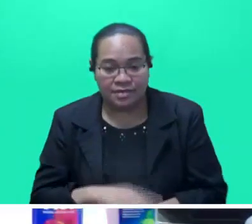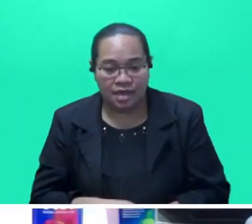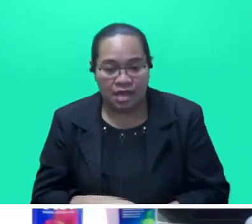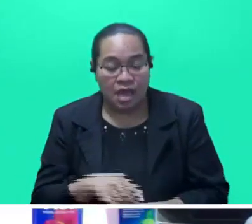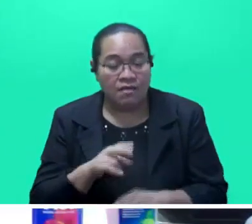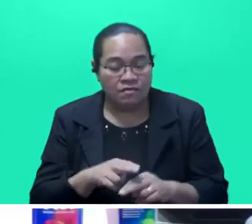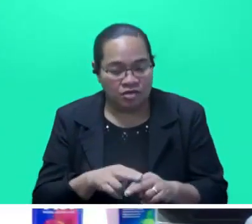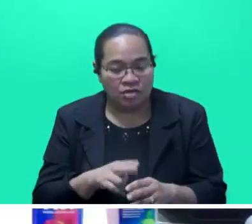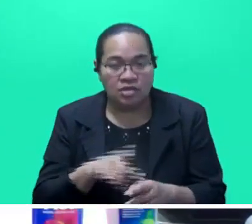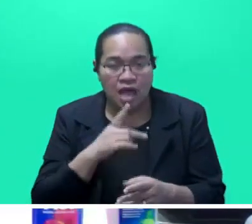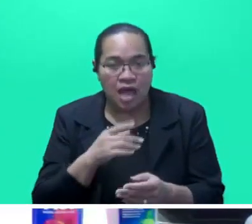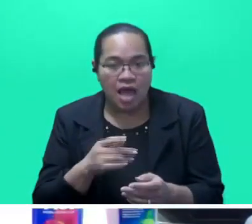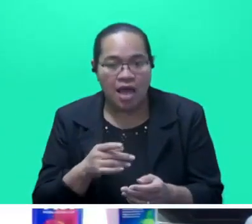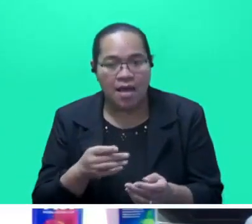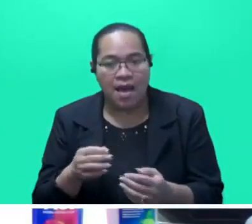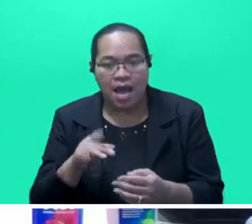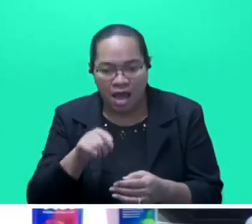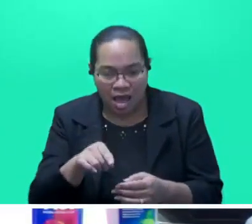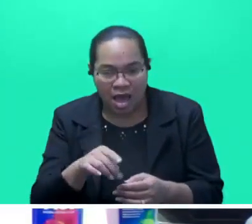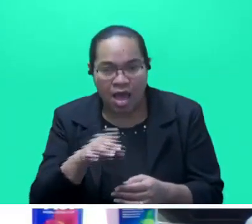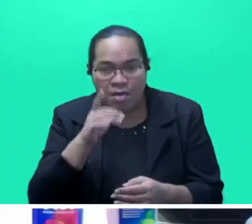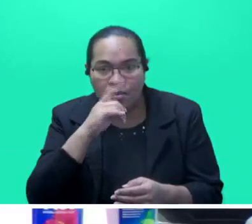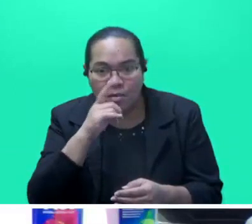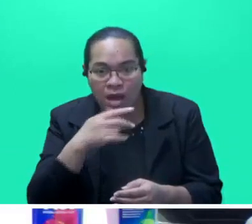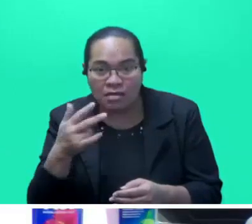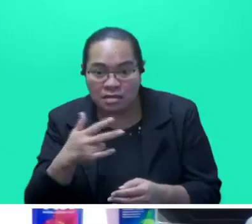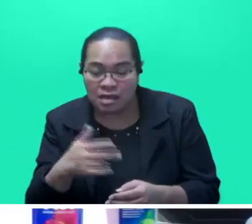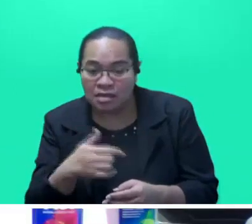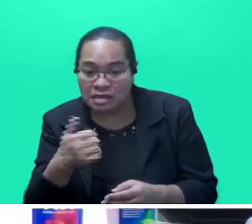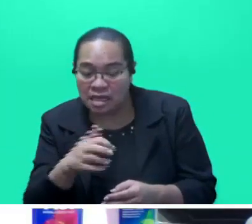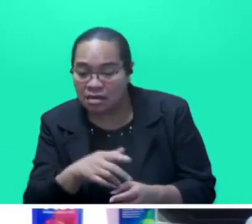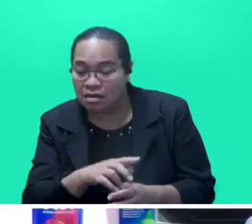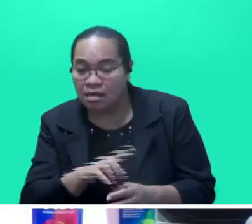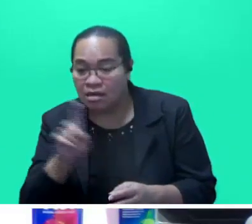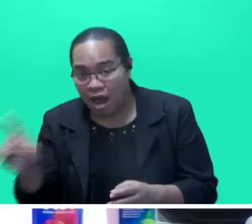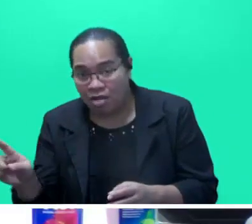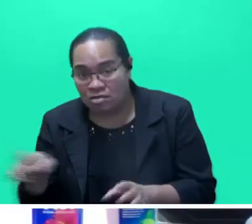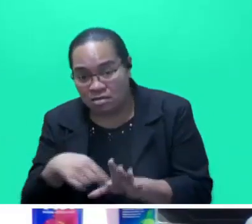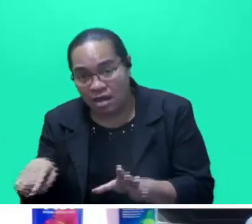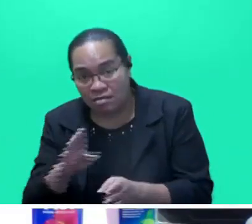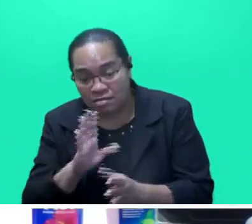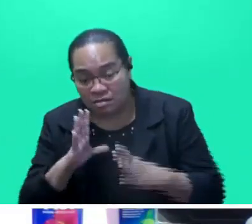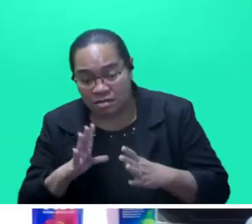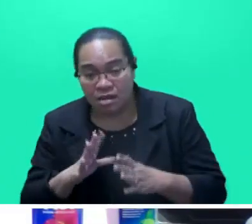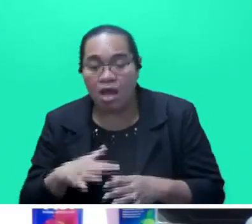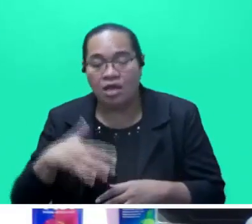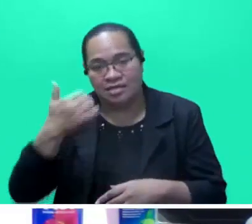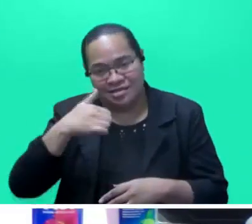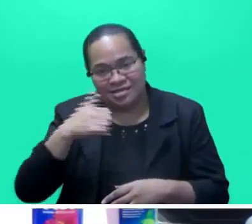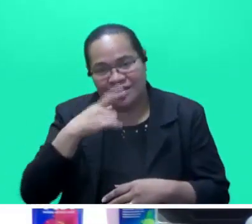Service managed to secure job placement for 12 inmates. It was also noted that the government granted a total of